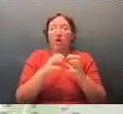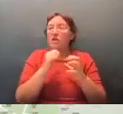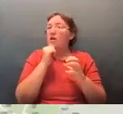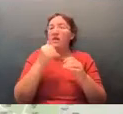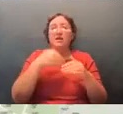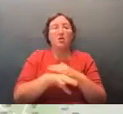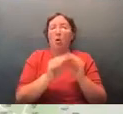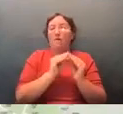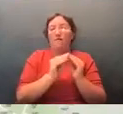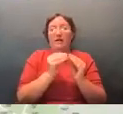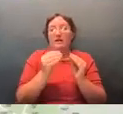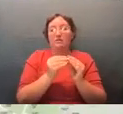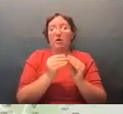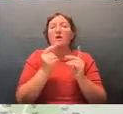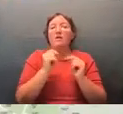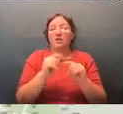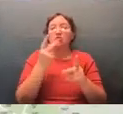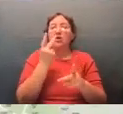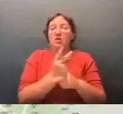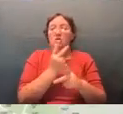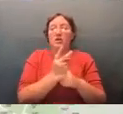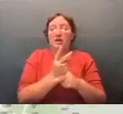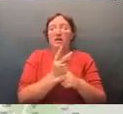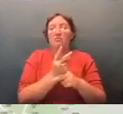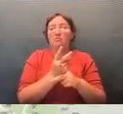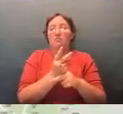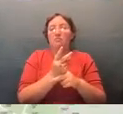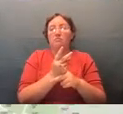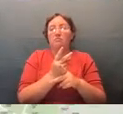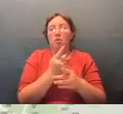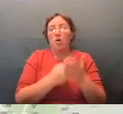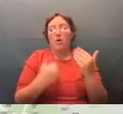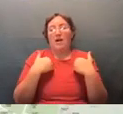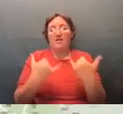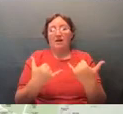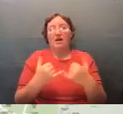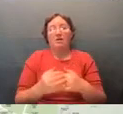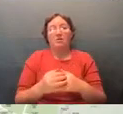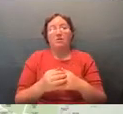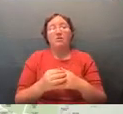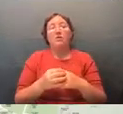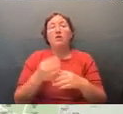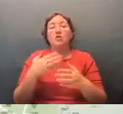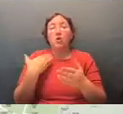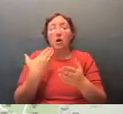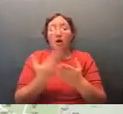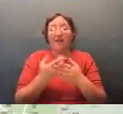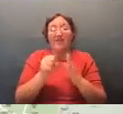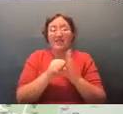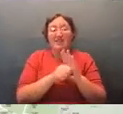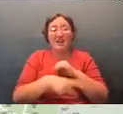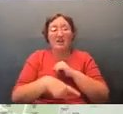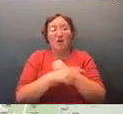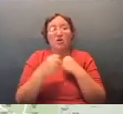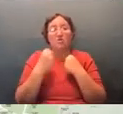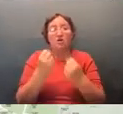in and repair it. They just try to maintain what is available there. To get to this state park, you're going to drive about 13 miles